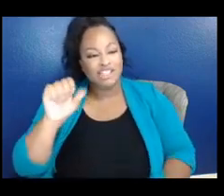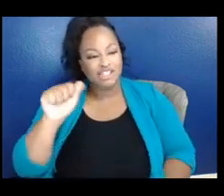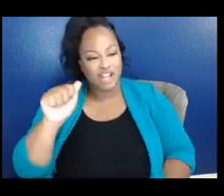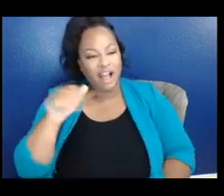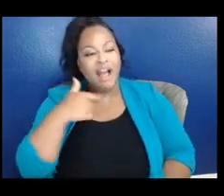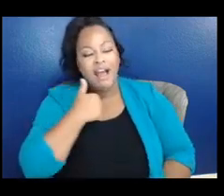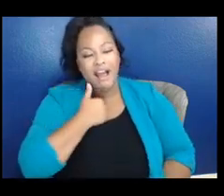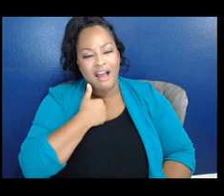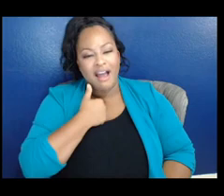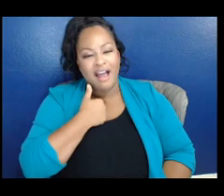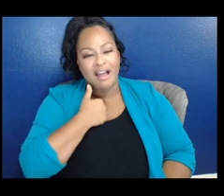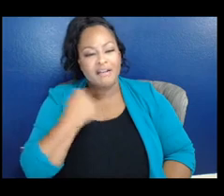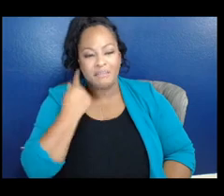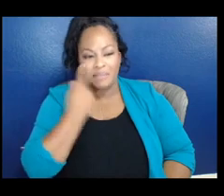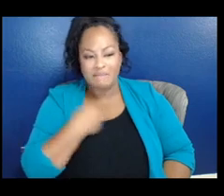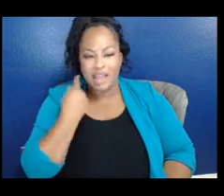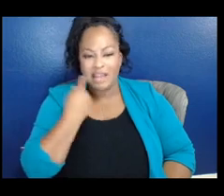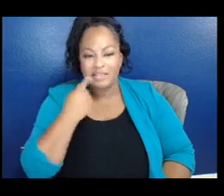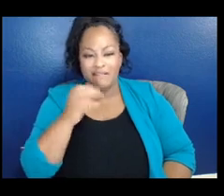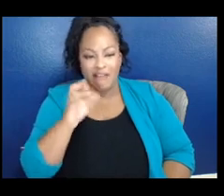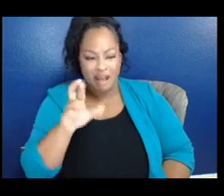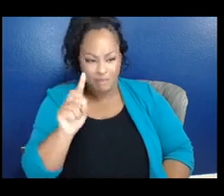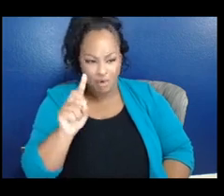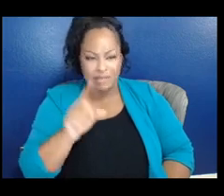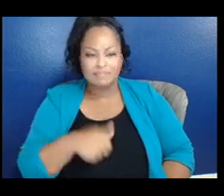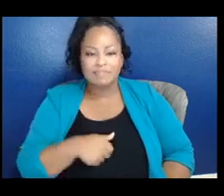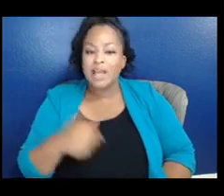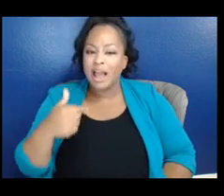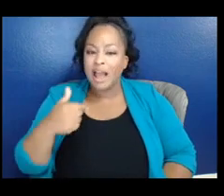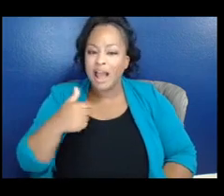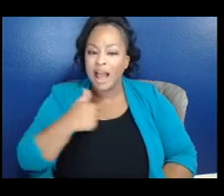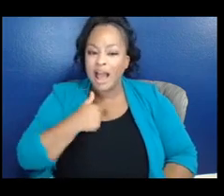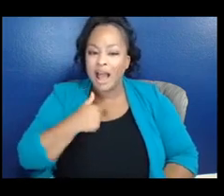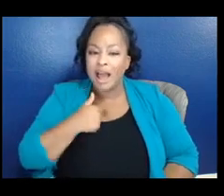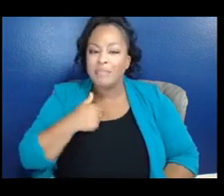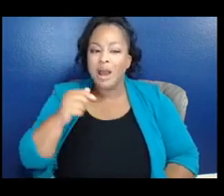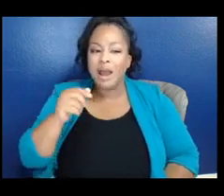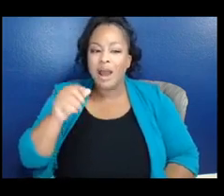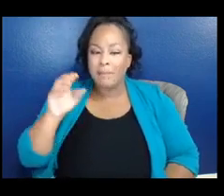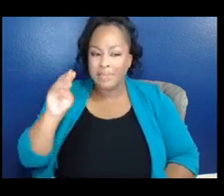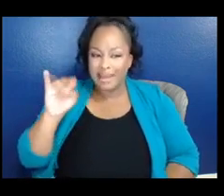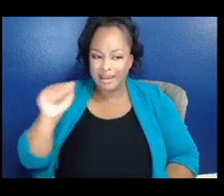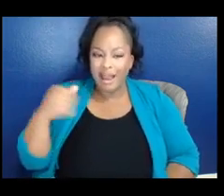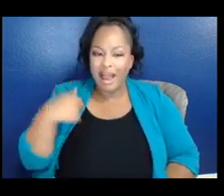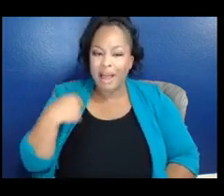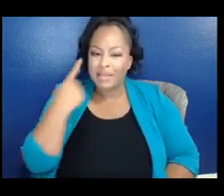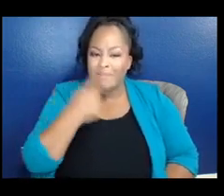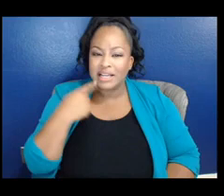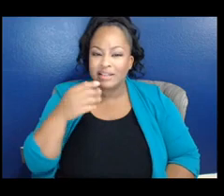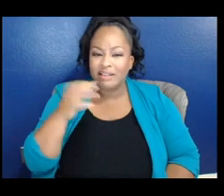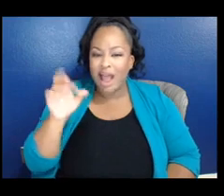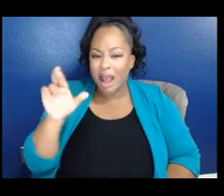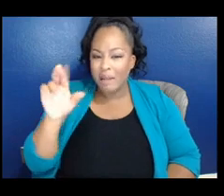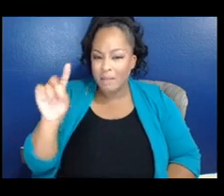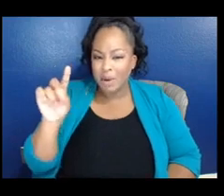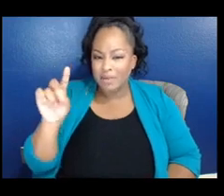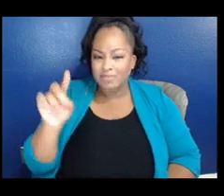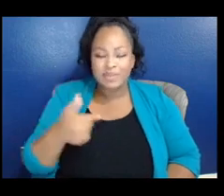Felicia, and I am the face of fibroids. I'm Ludmila, and I'm the face of